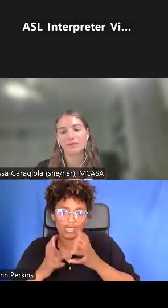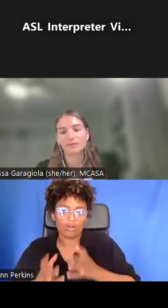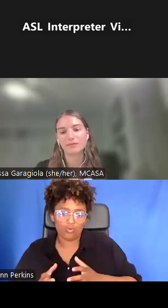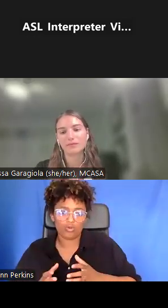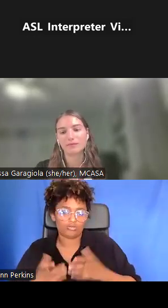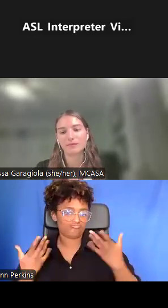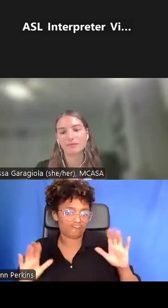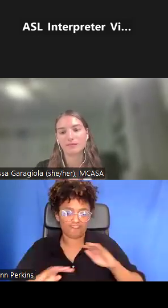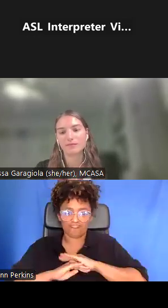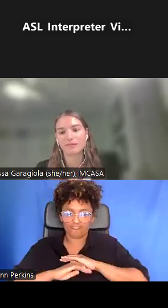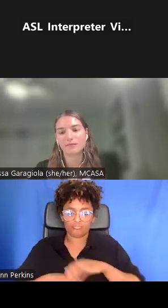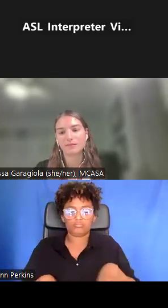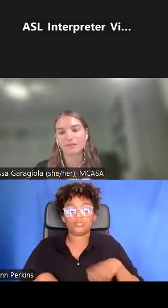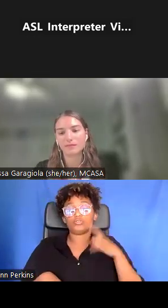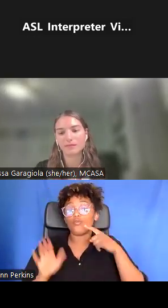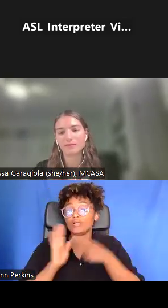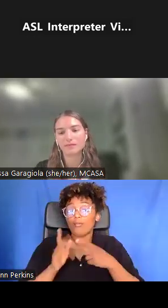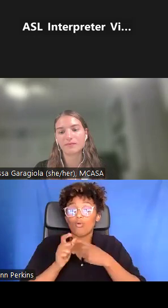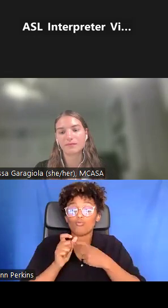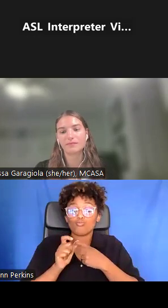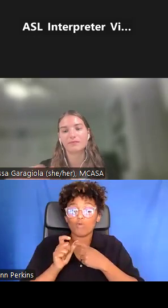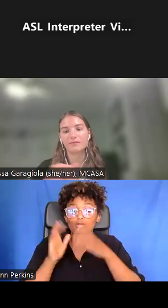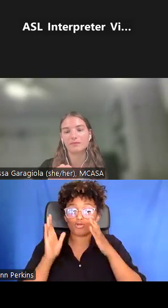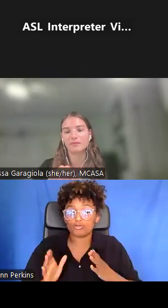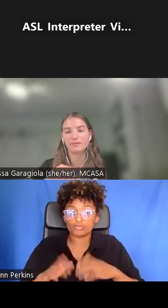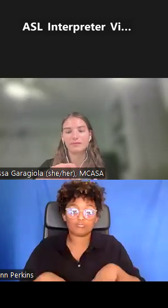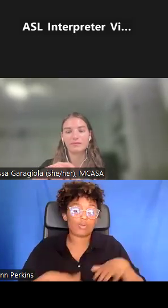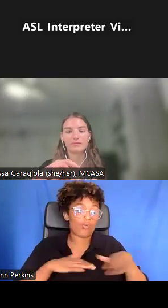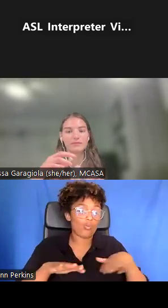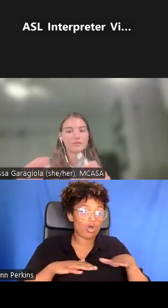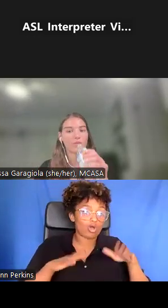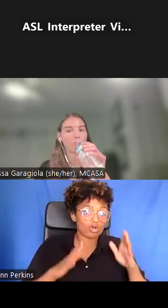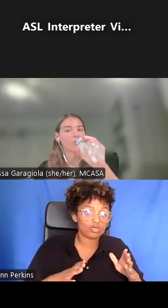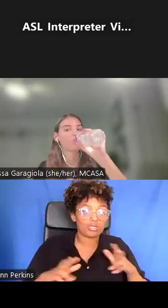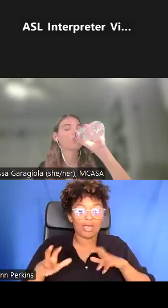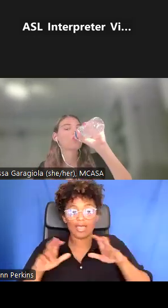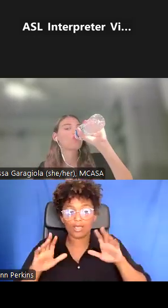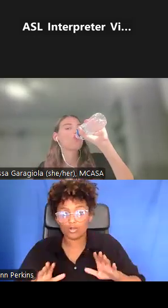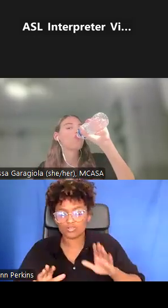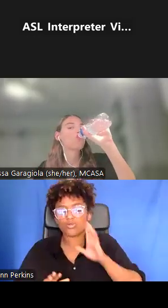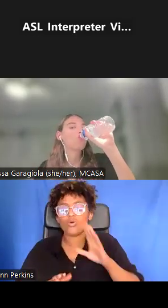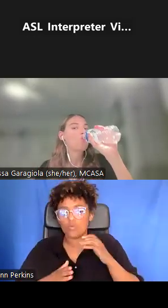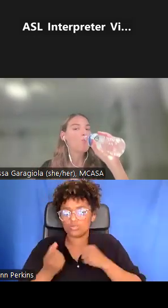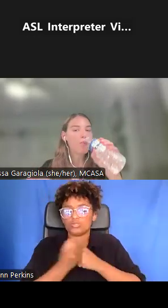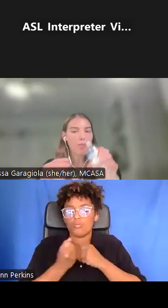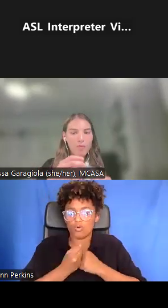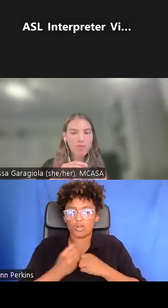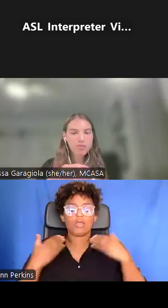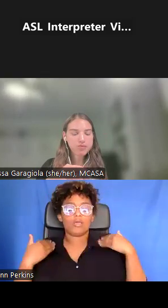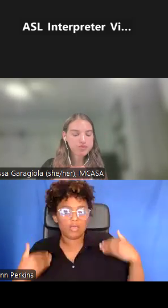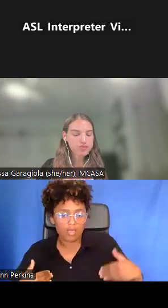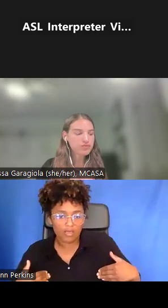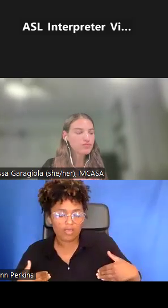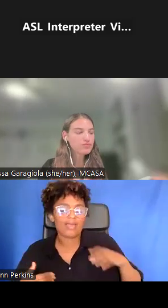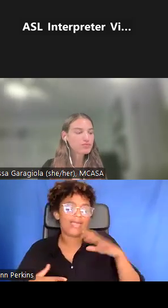like runners or, walkers or hikers, that also helps with their emotional or psychological self-care. For this slide,